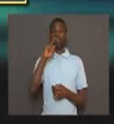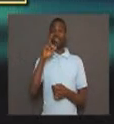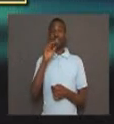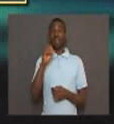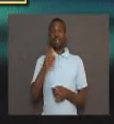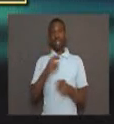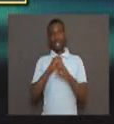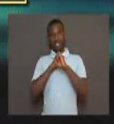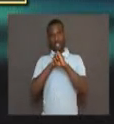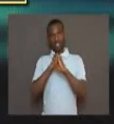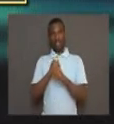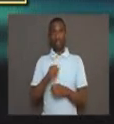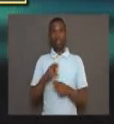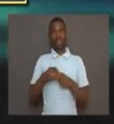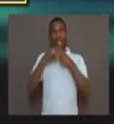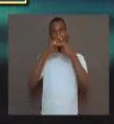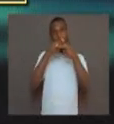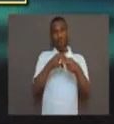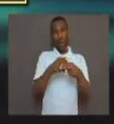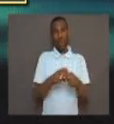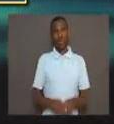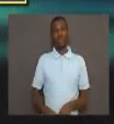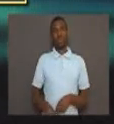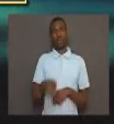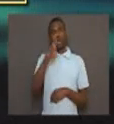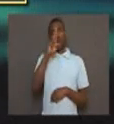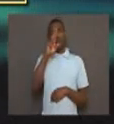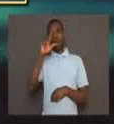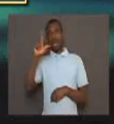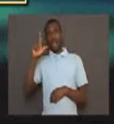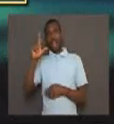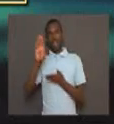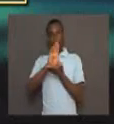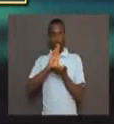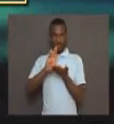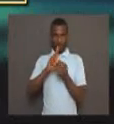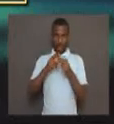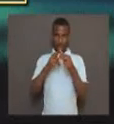resistor called an RL circuit.